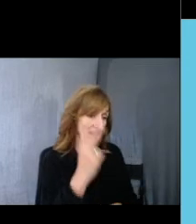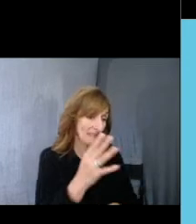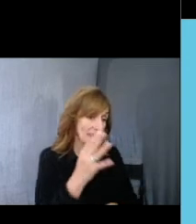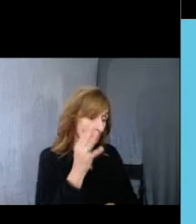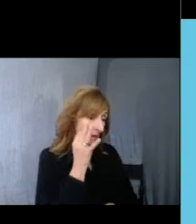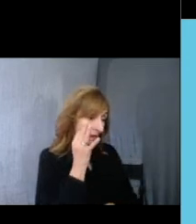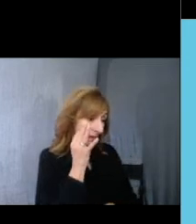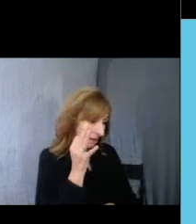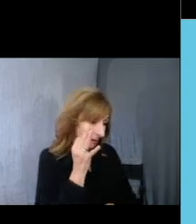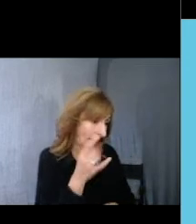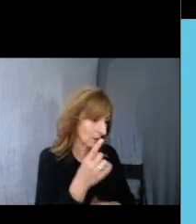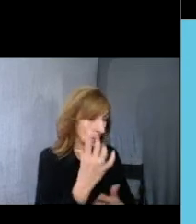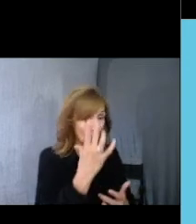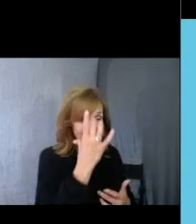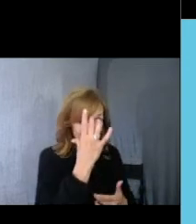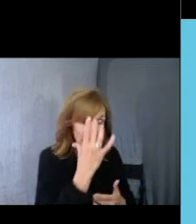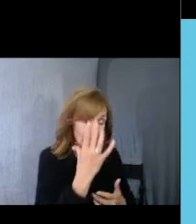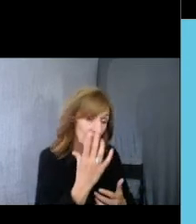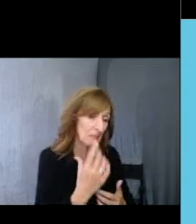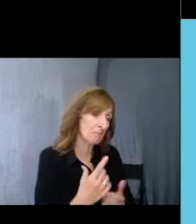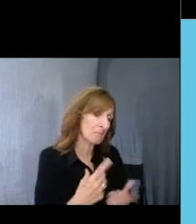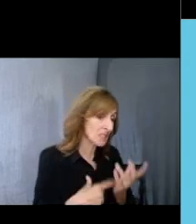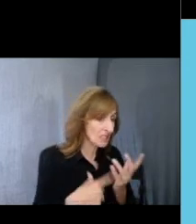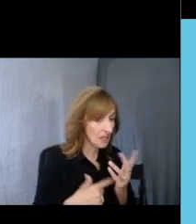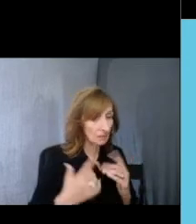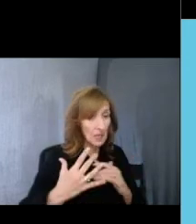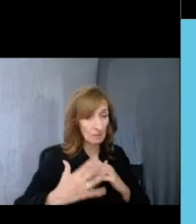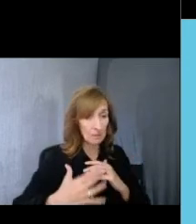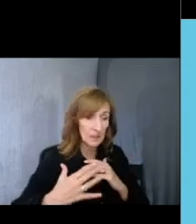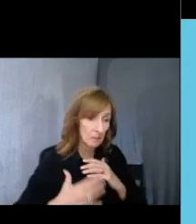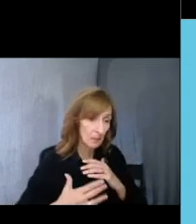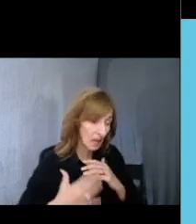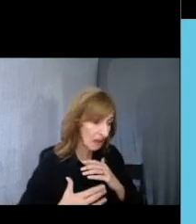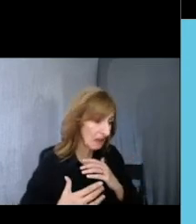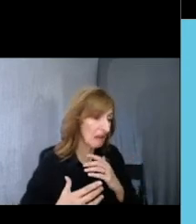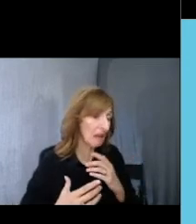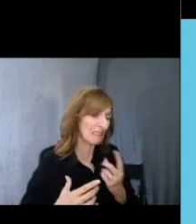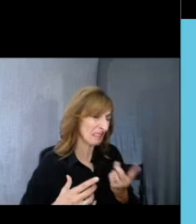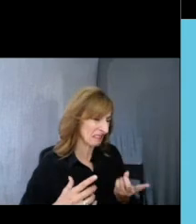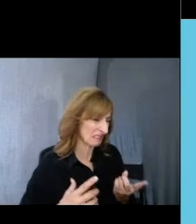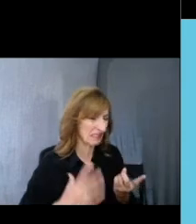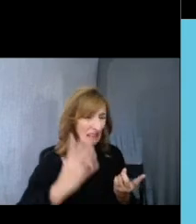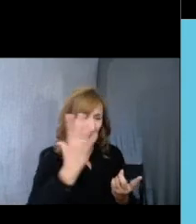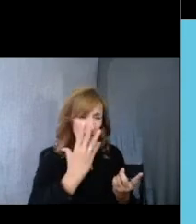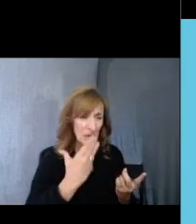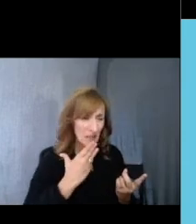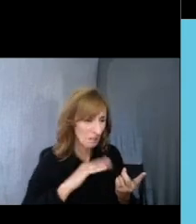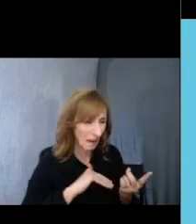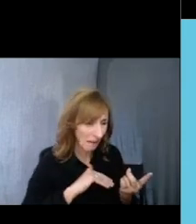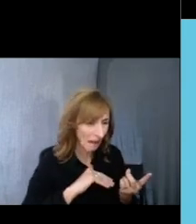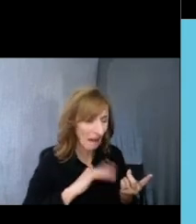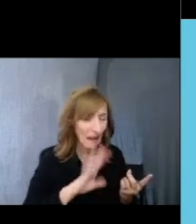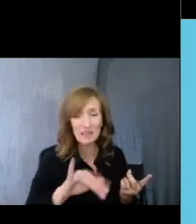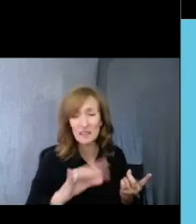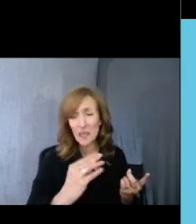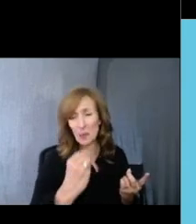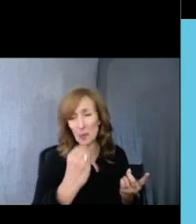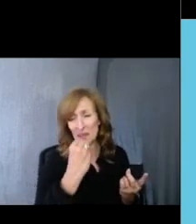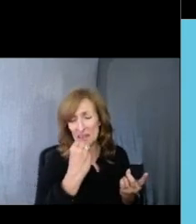kidney disease. And they often had clinical signs, right, associated with that, which can be they don't eat